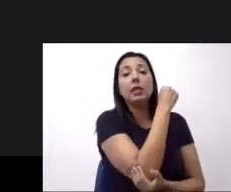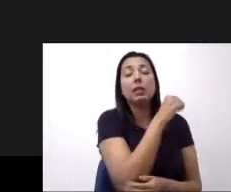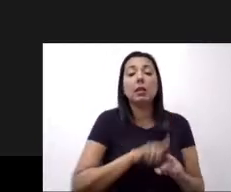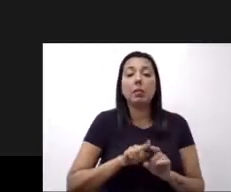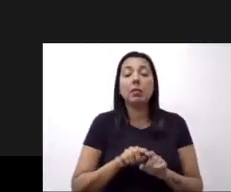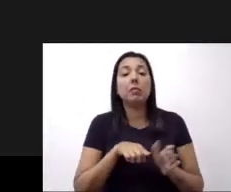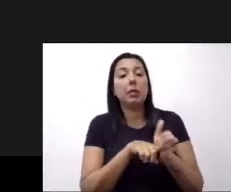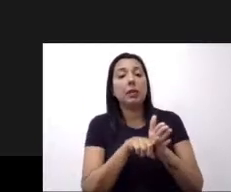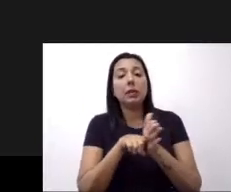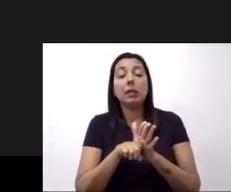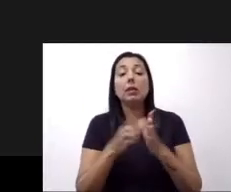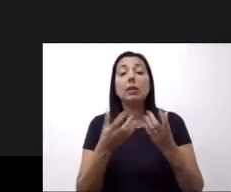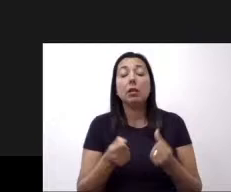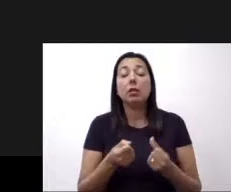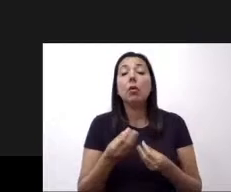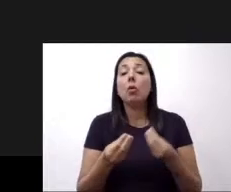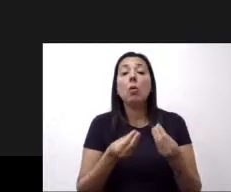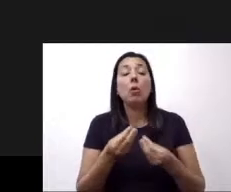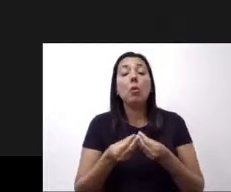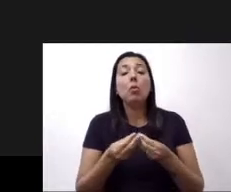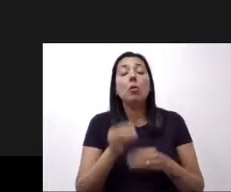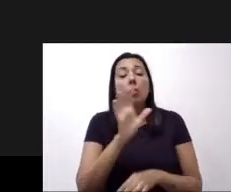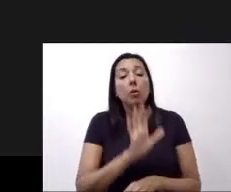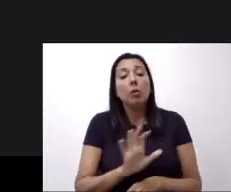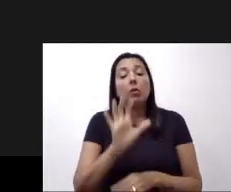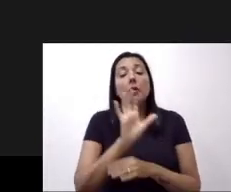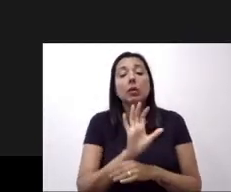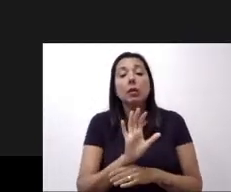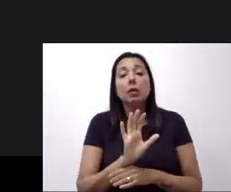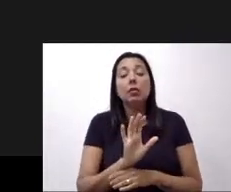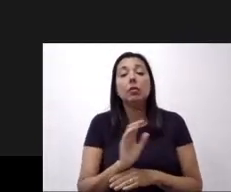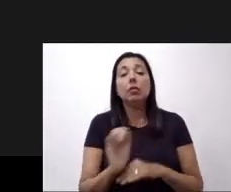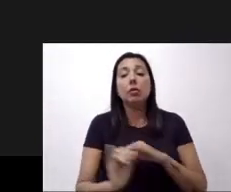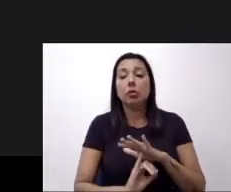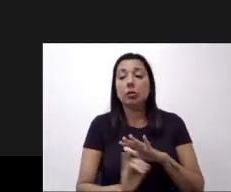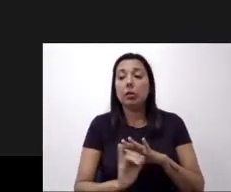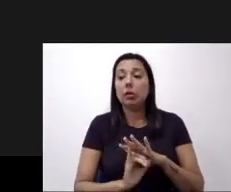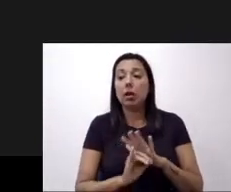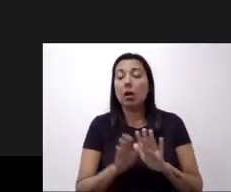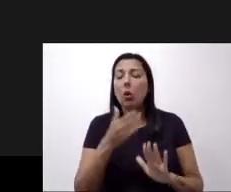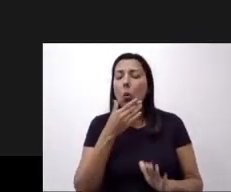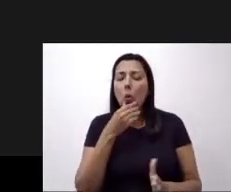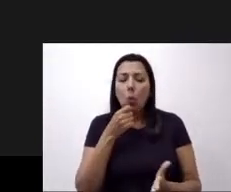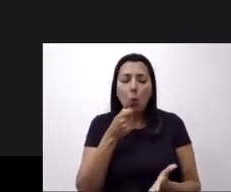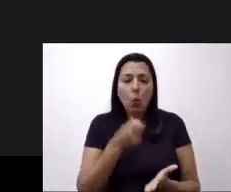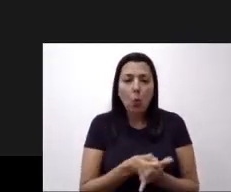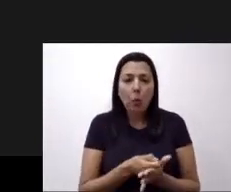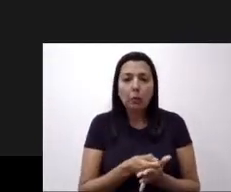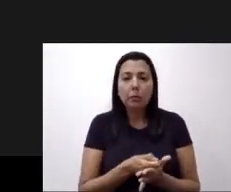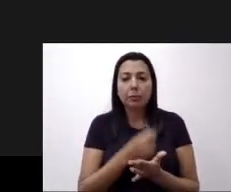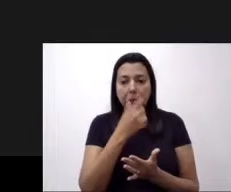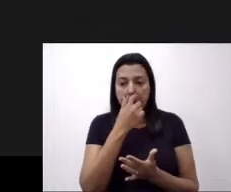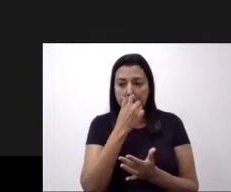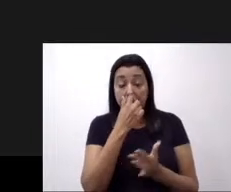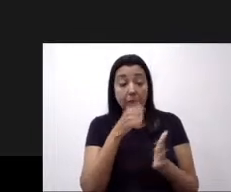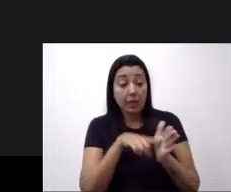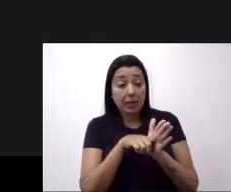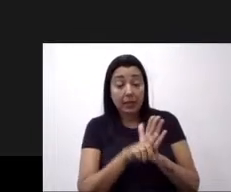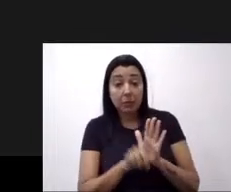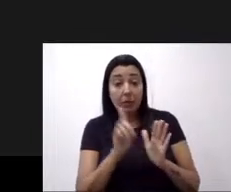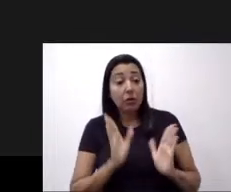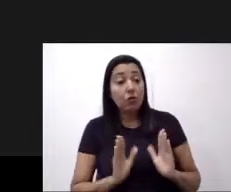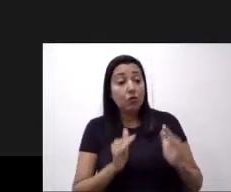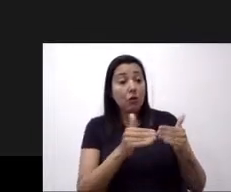patriarchal institution, so that feminist policy research has first focused on the analysis of the